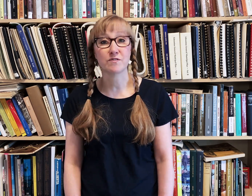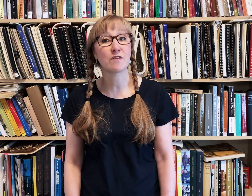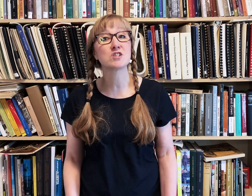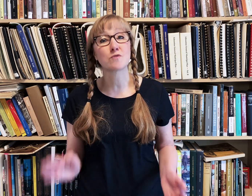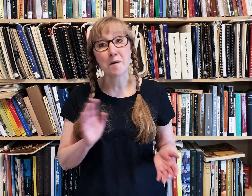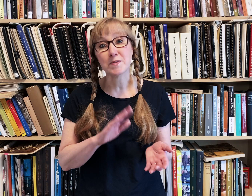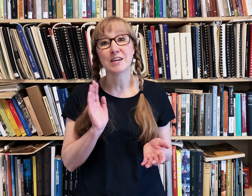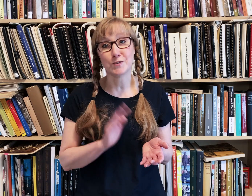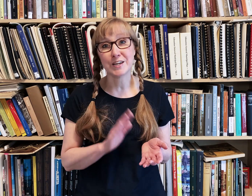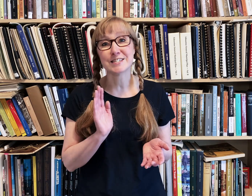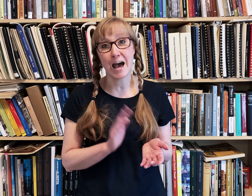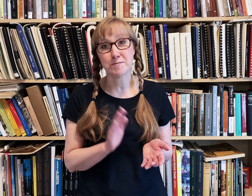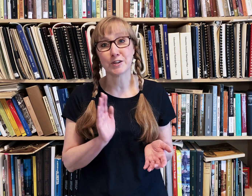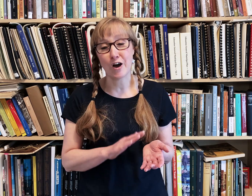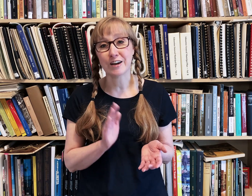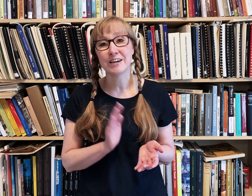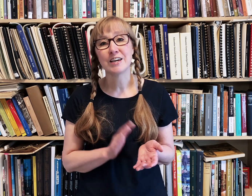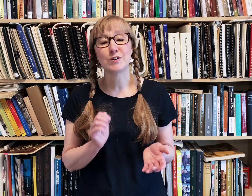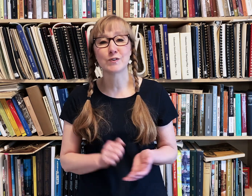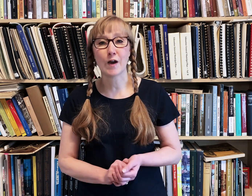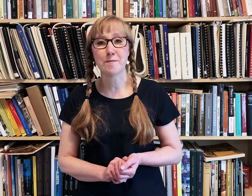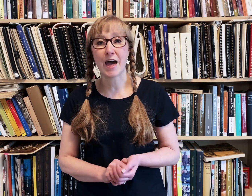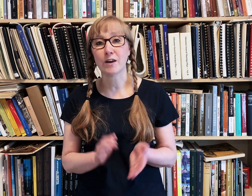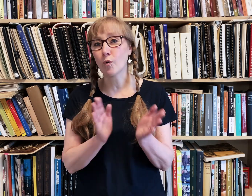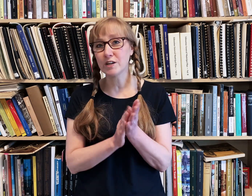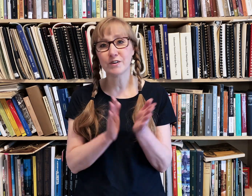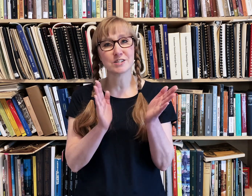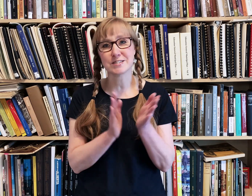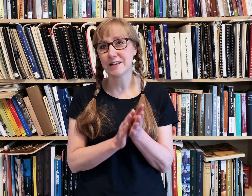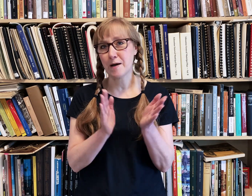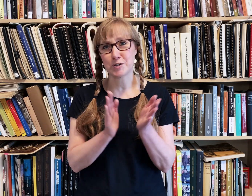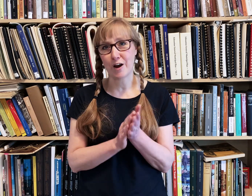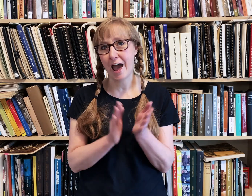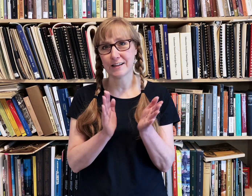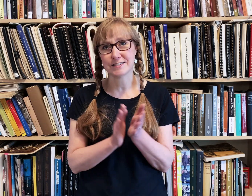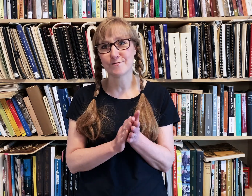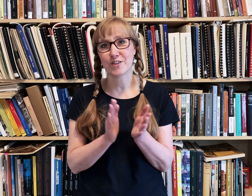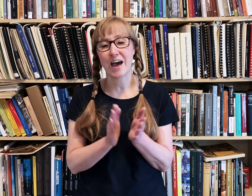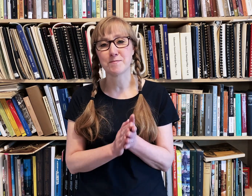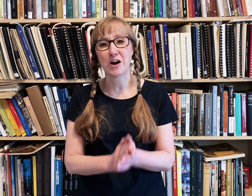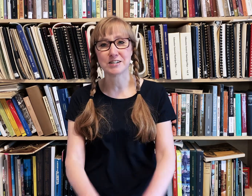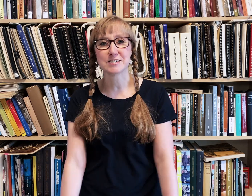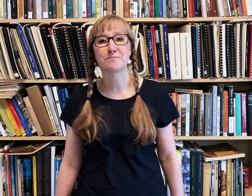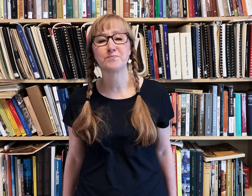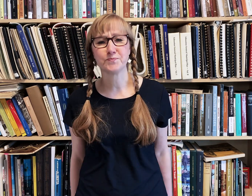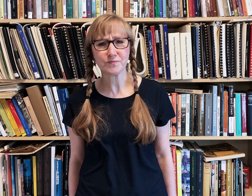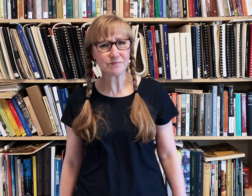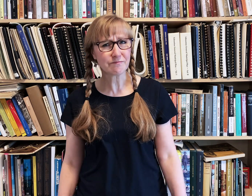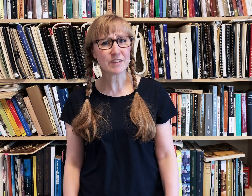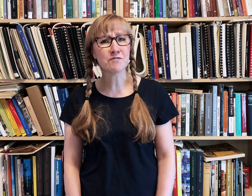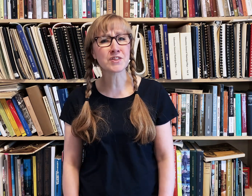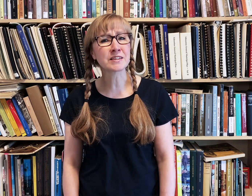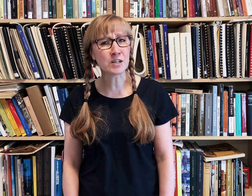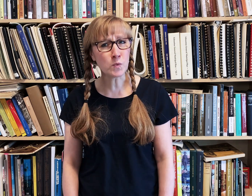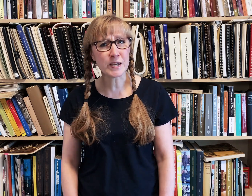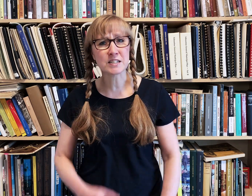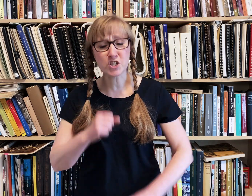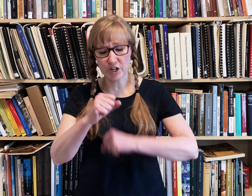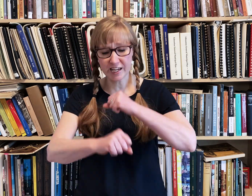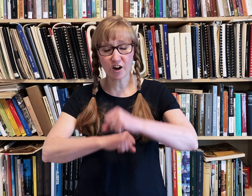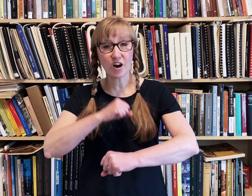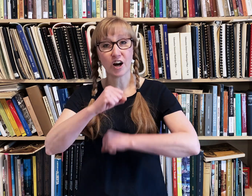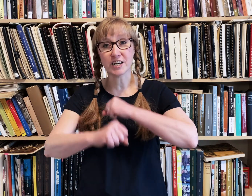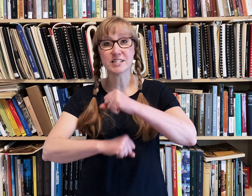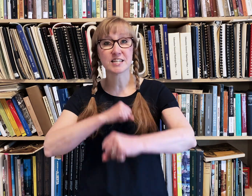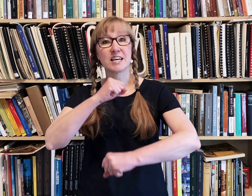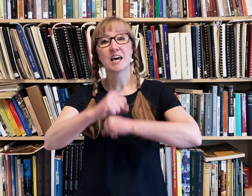heart. So if you have a drum that you can tap along, you can grab that, or you can just clap your hands for that part. For the little wheel